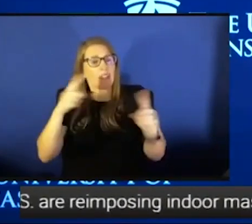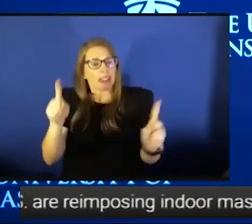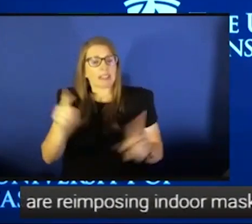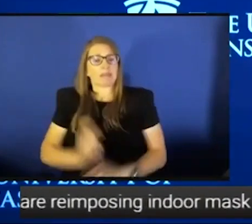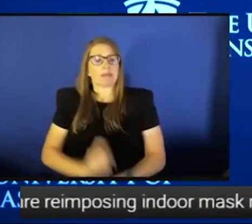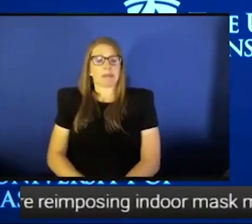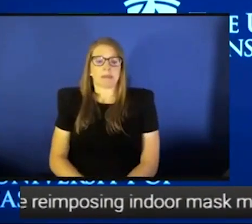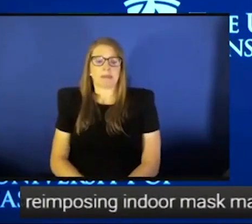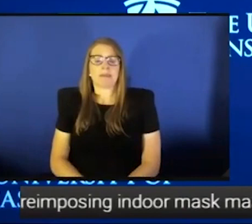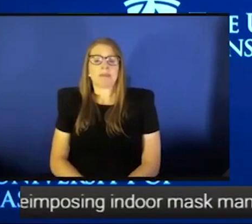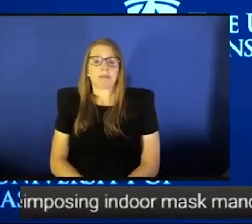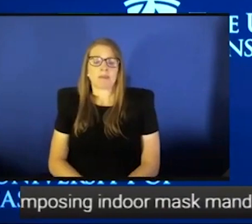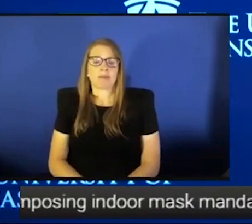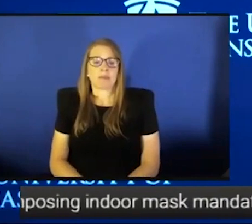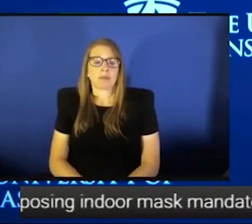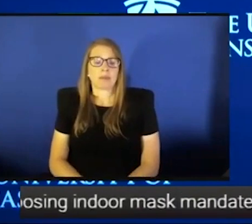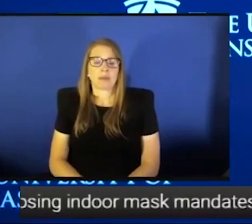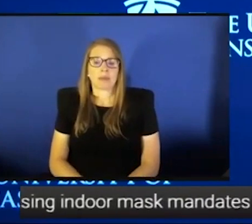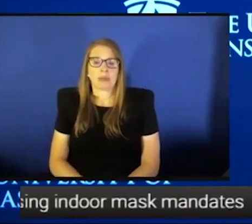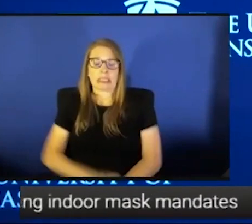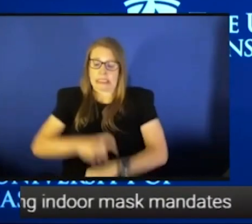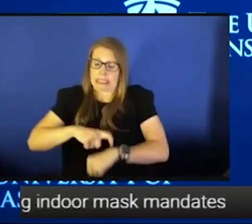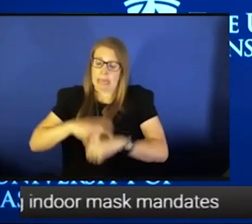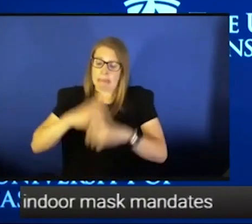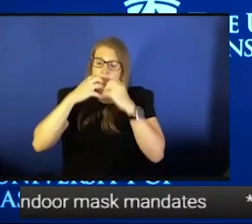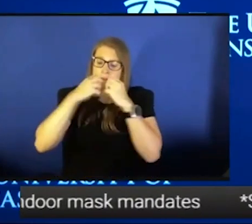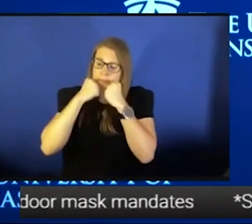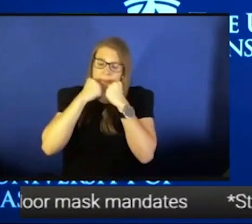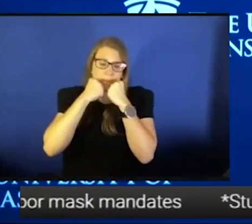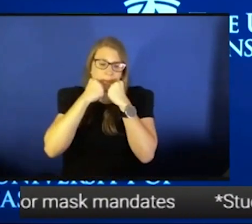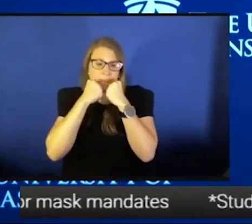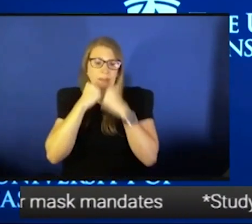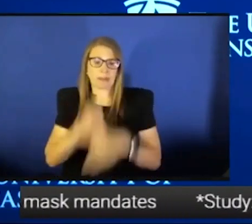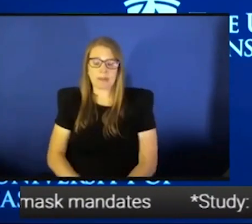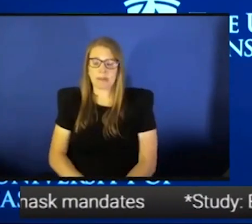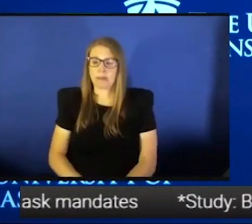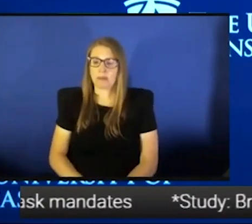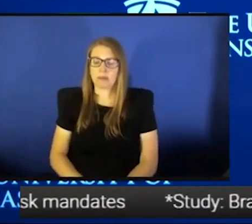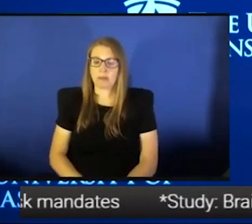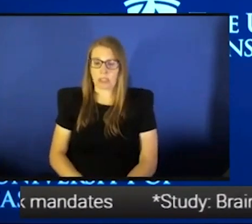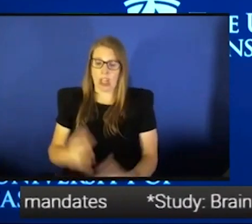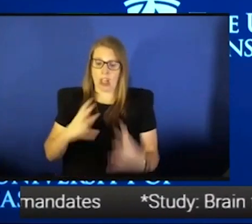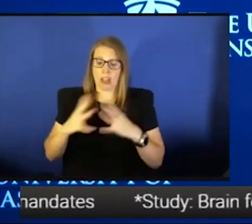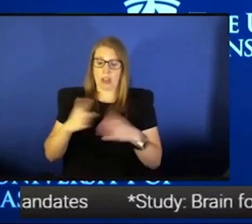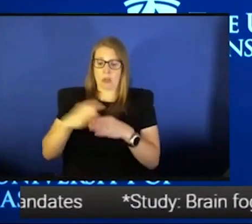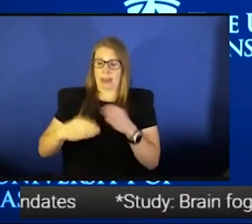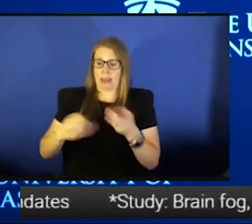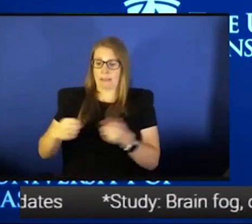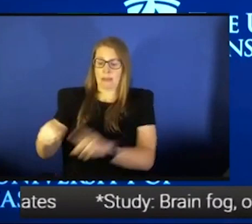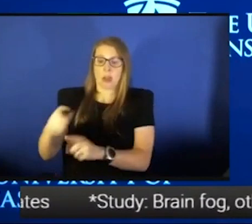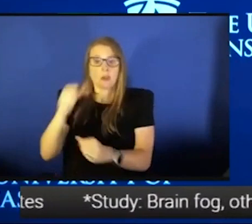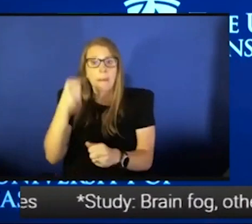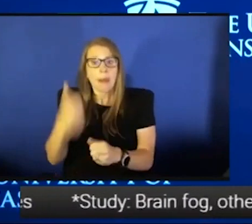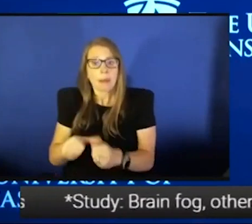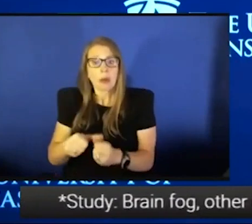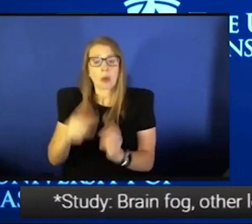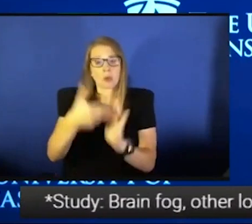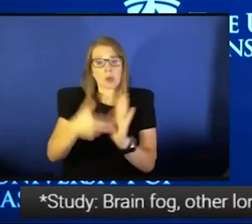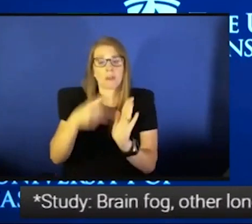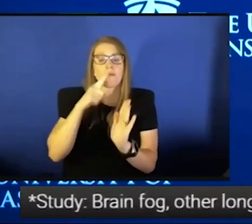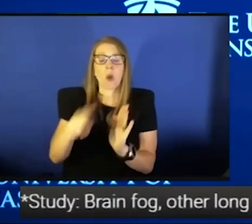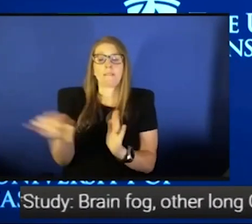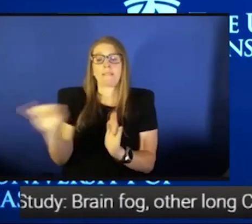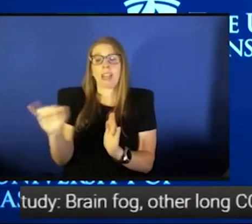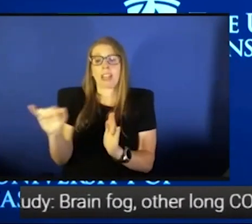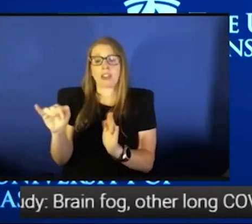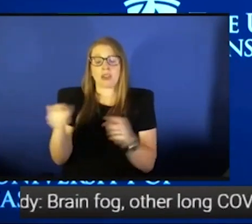And time is of the essence. And as you head into this holiday weekend, as Hawk said, remember the rules of infection control. They